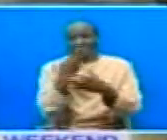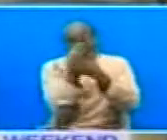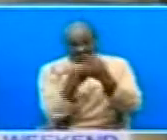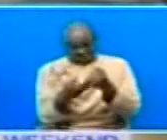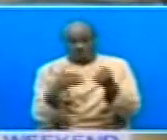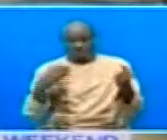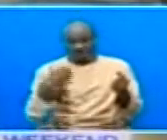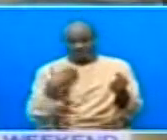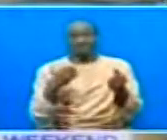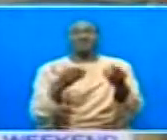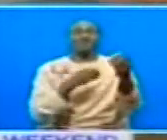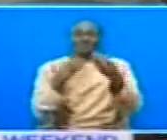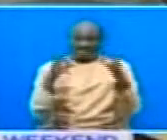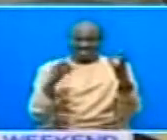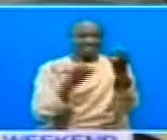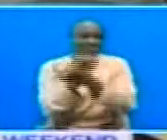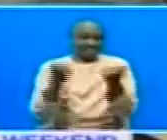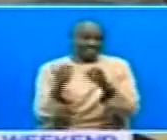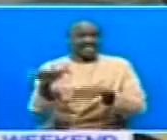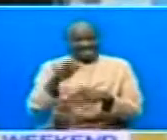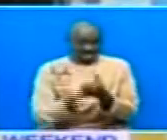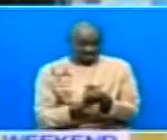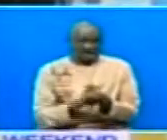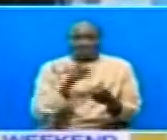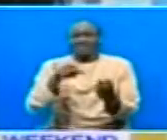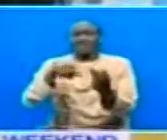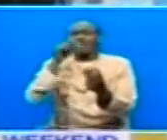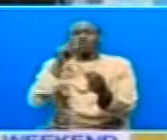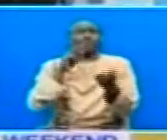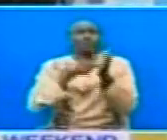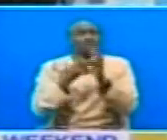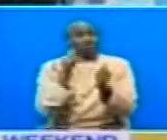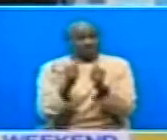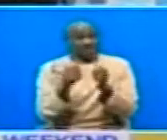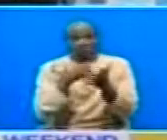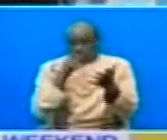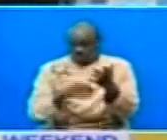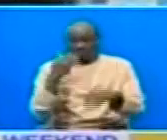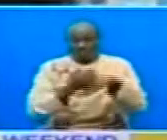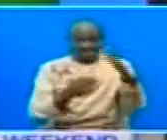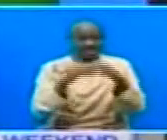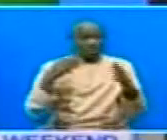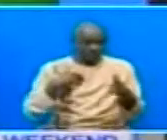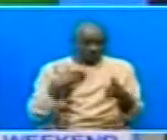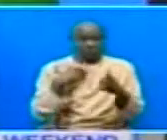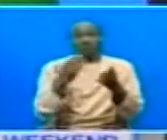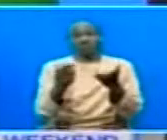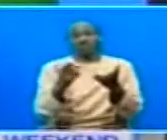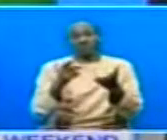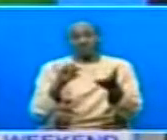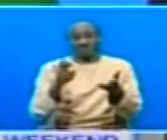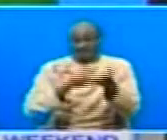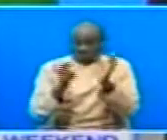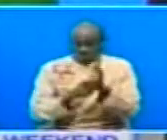Grand Free Trade Area. Some of the priority projects identified include construction of regional